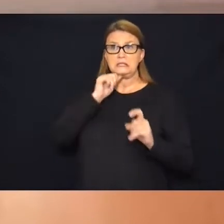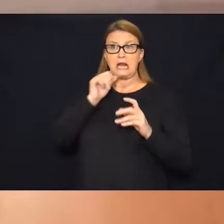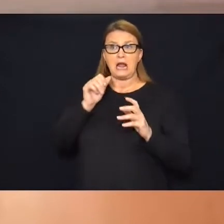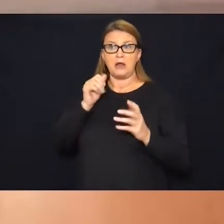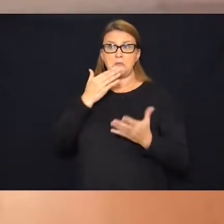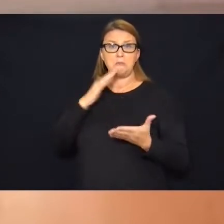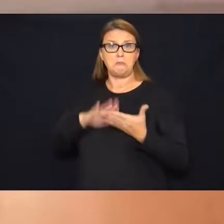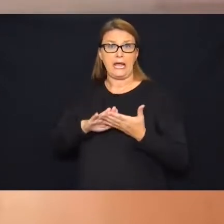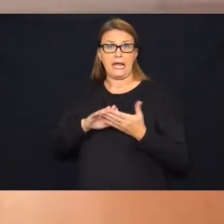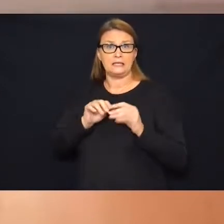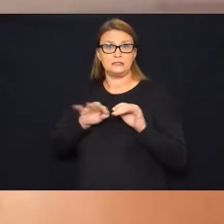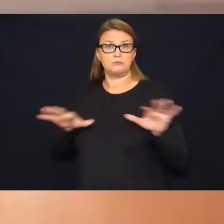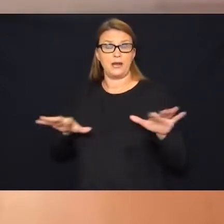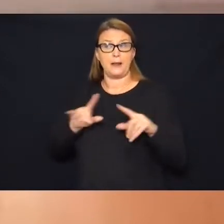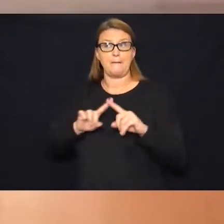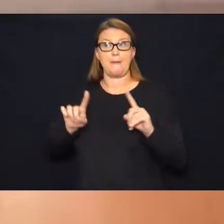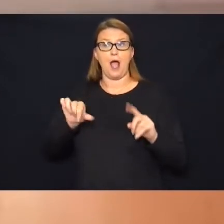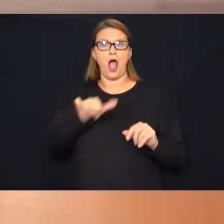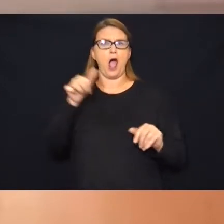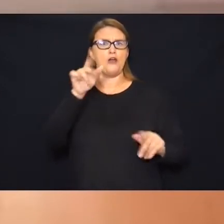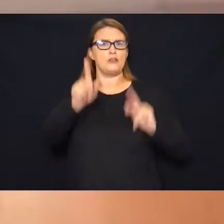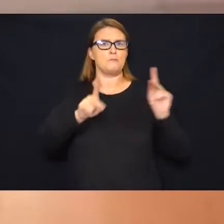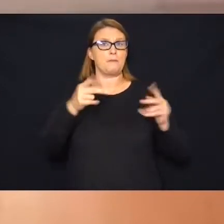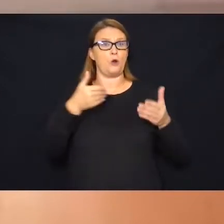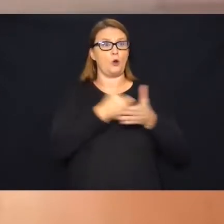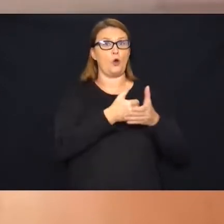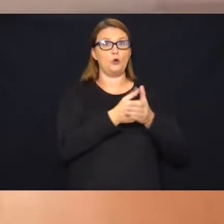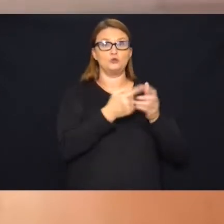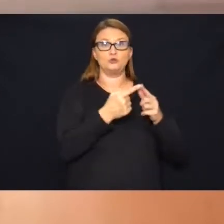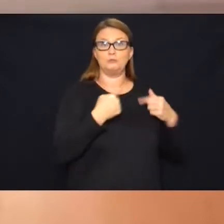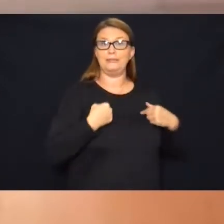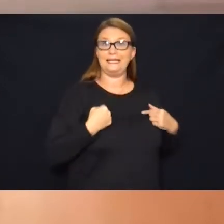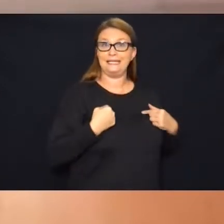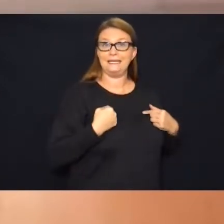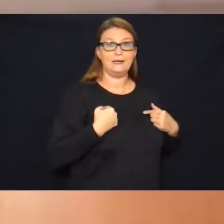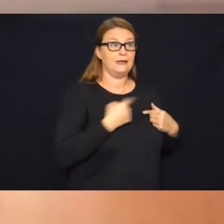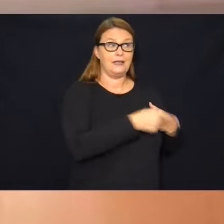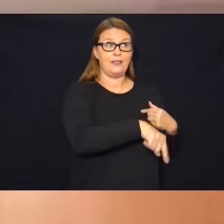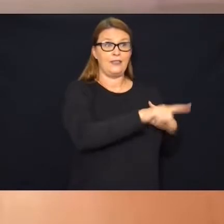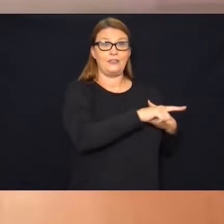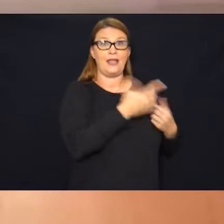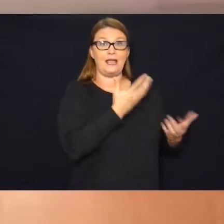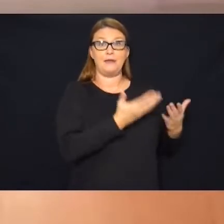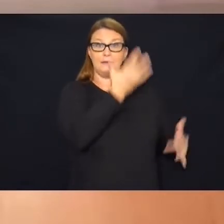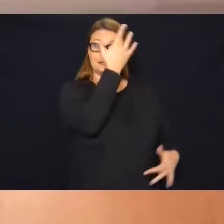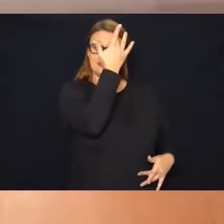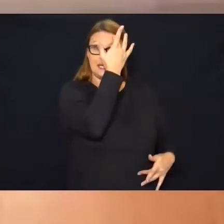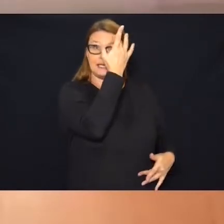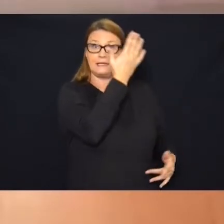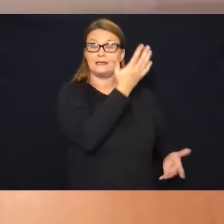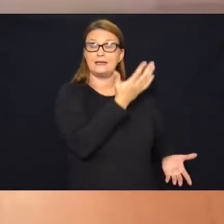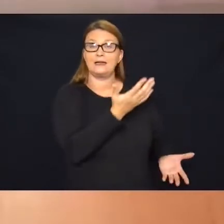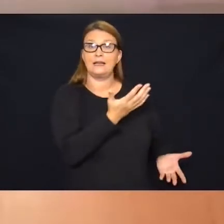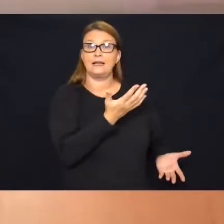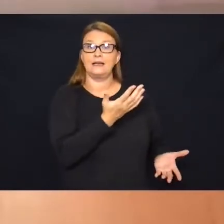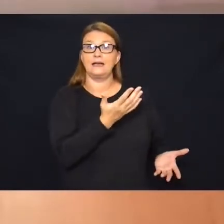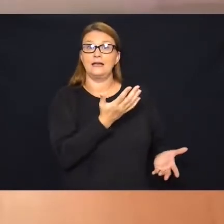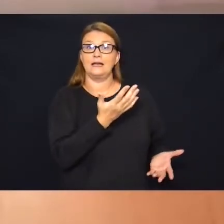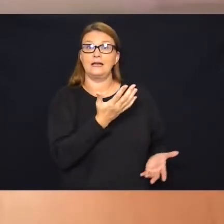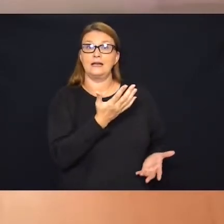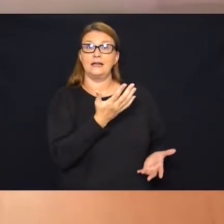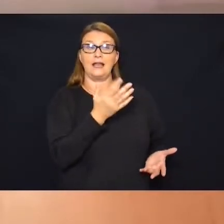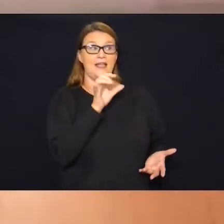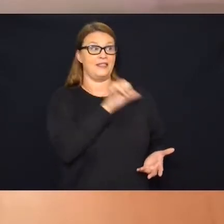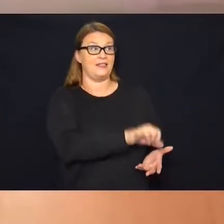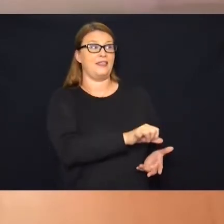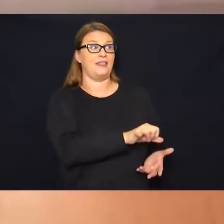if someone close to me and I didn't know who has other underlying health conditions would then get it, and